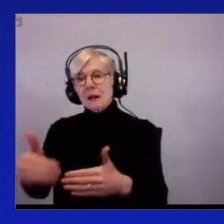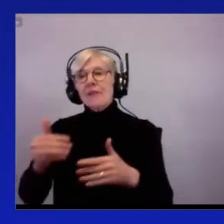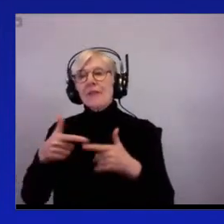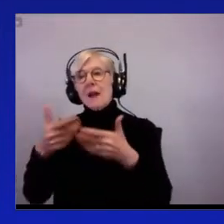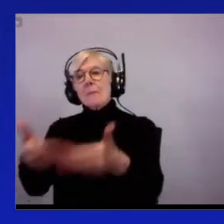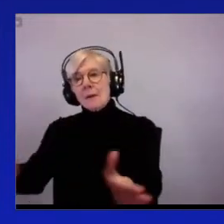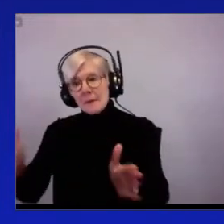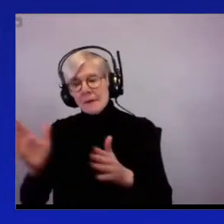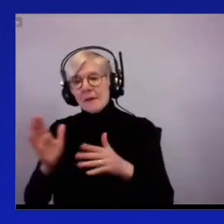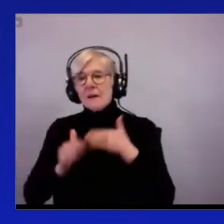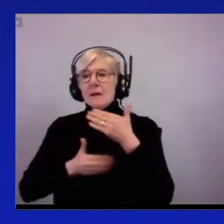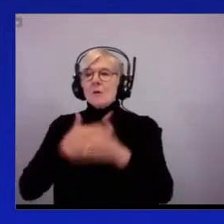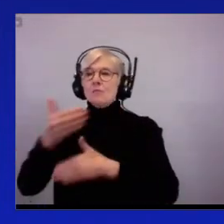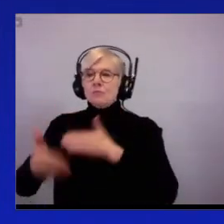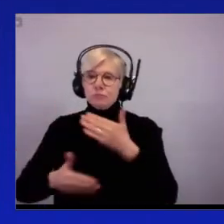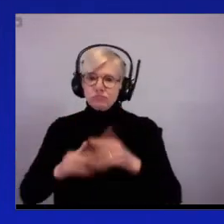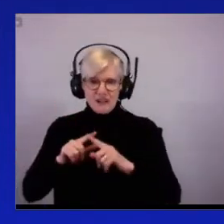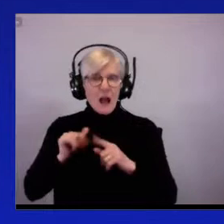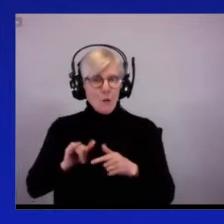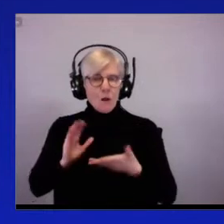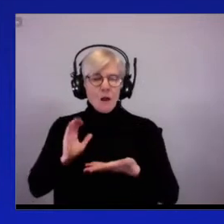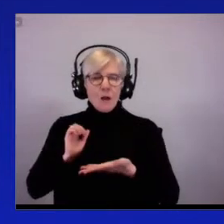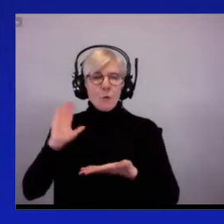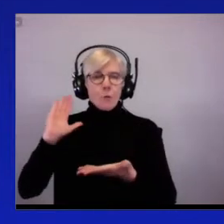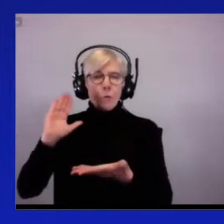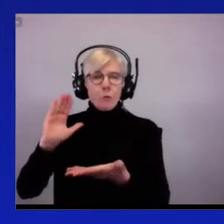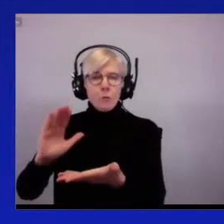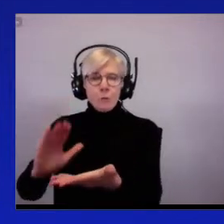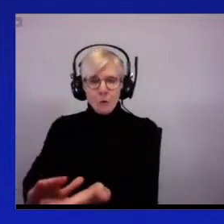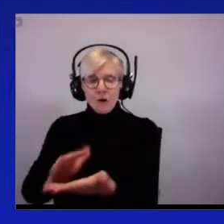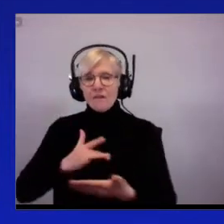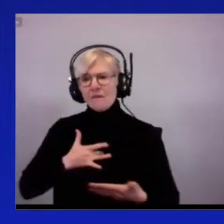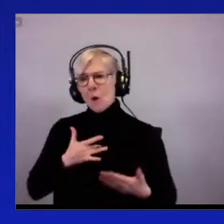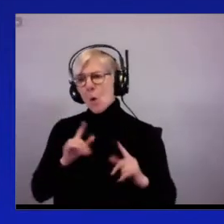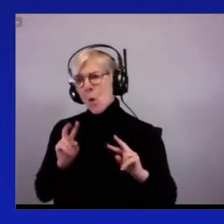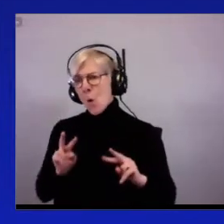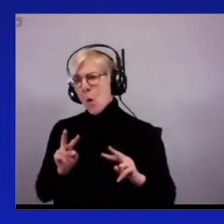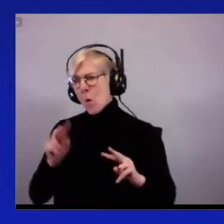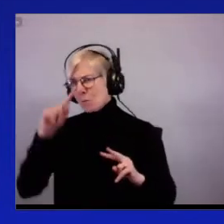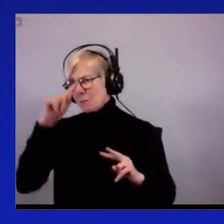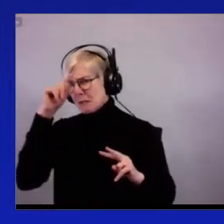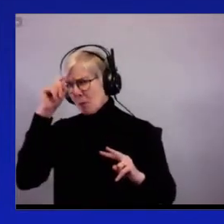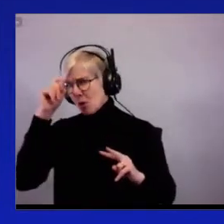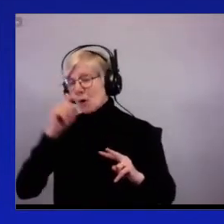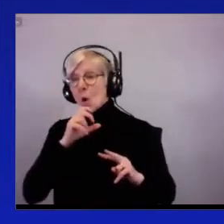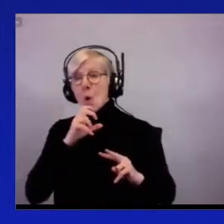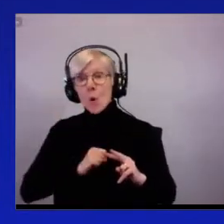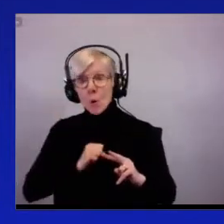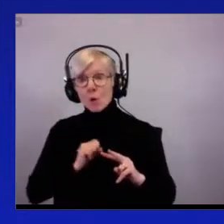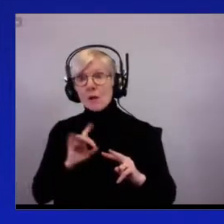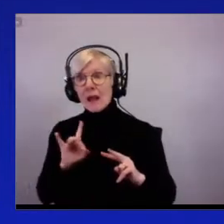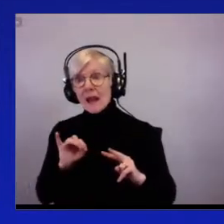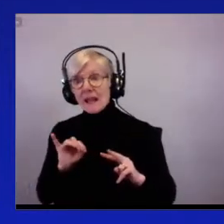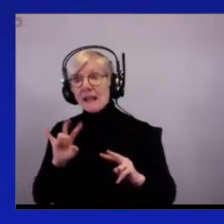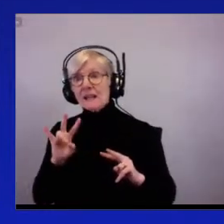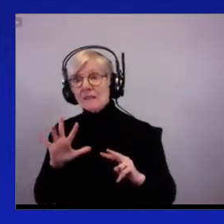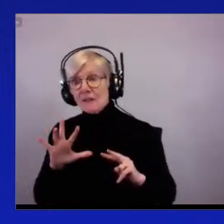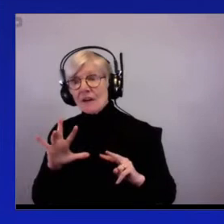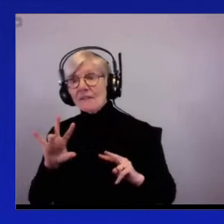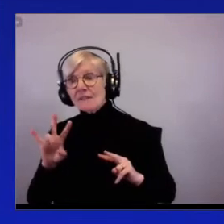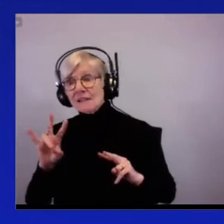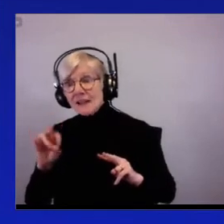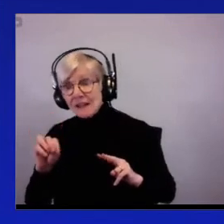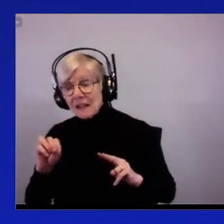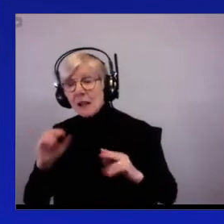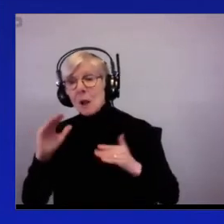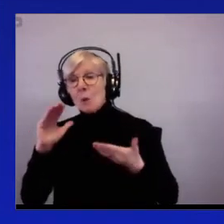make a difference. So by the summer, I'm hoping all of those older adults who are at greatest risk will be